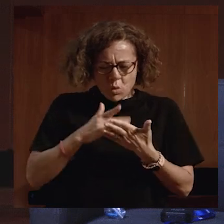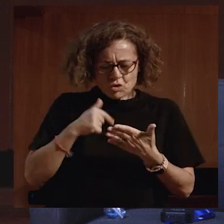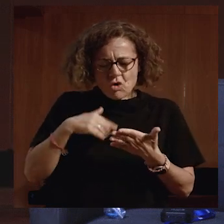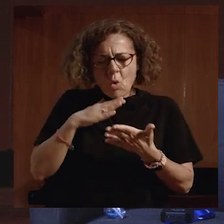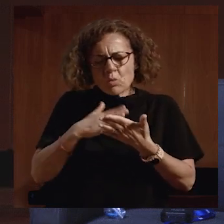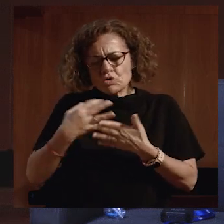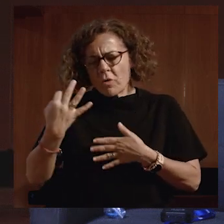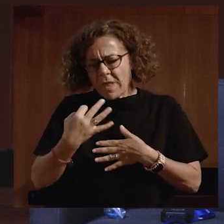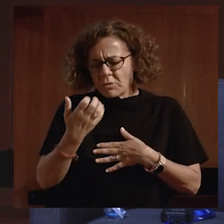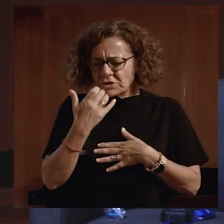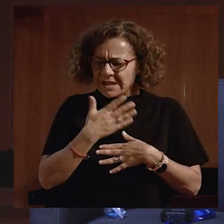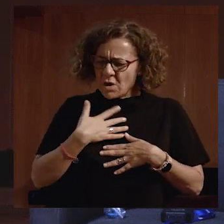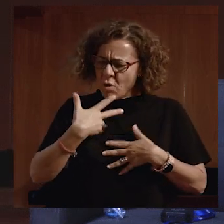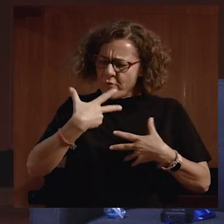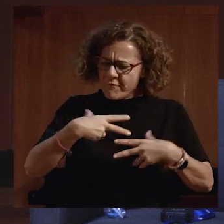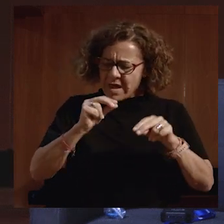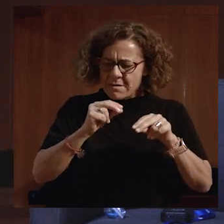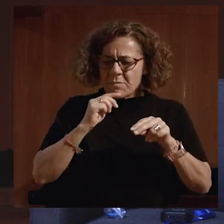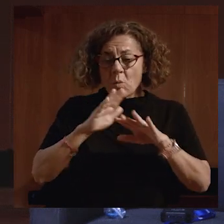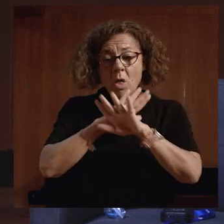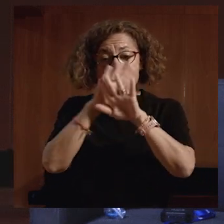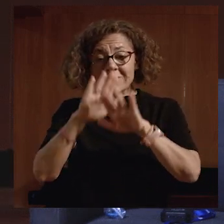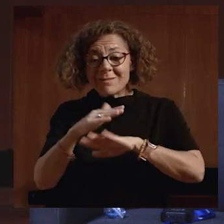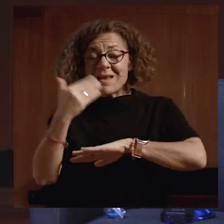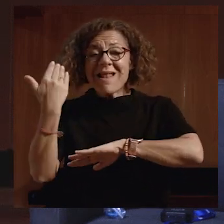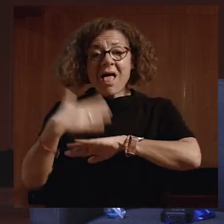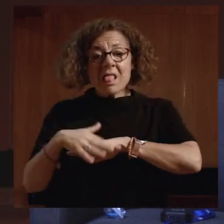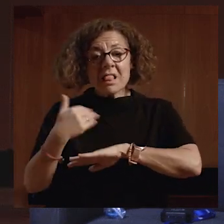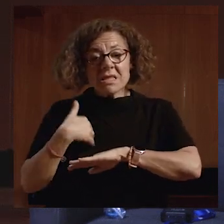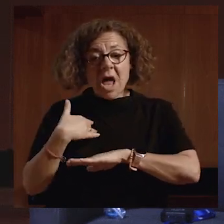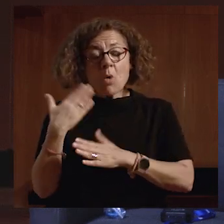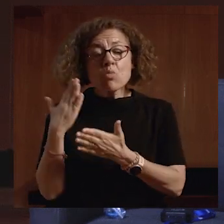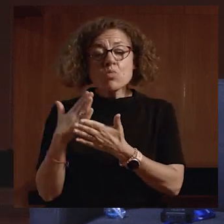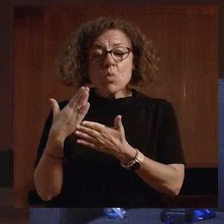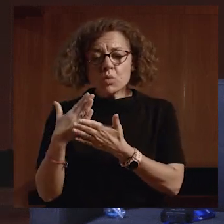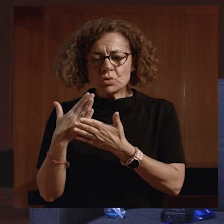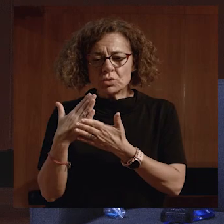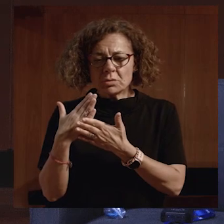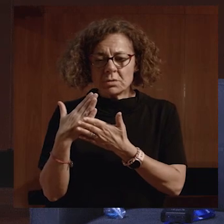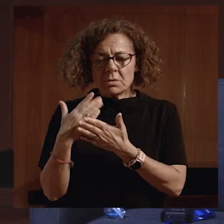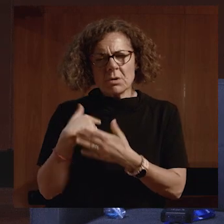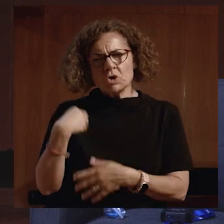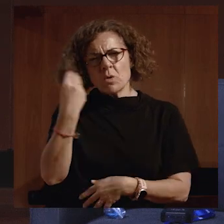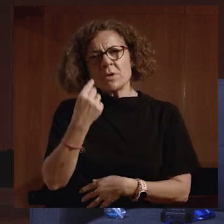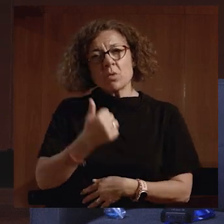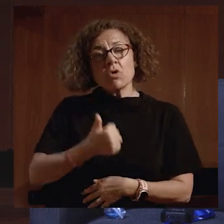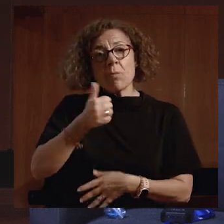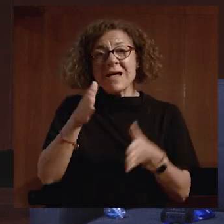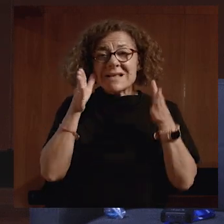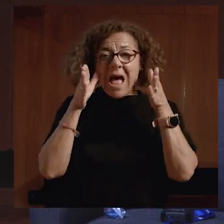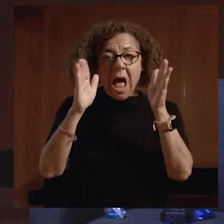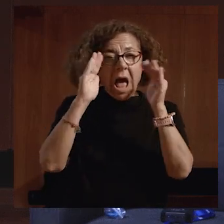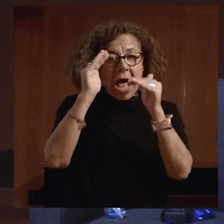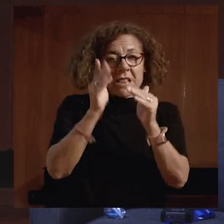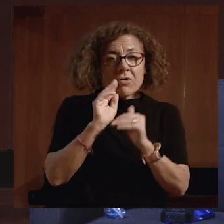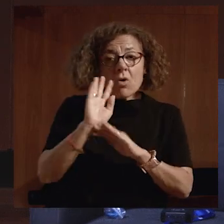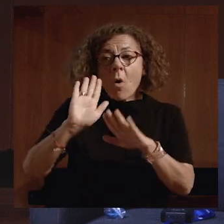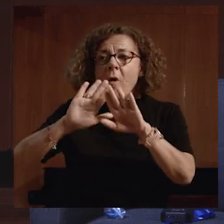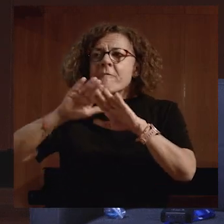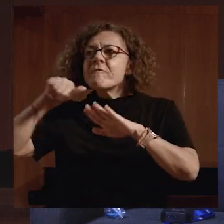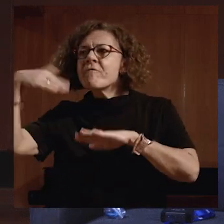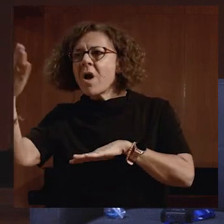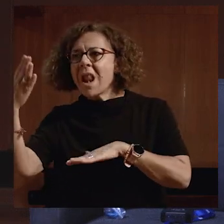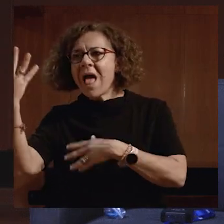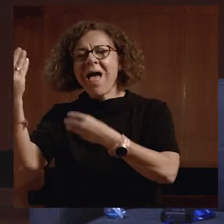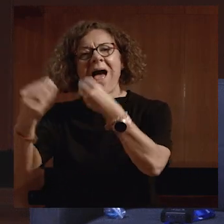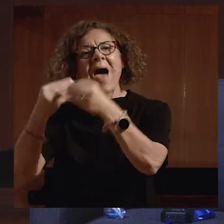end of your studies, I think the more your attention can be put outside on what you're going to be doing, rather than just getting to